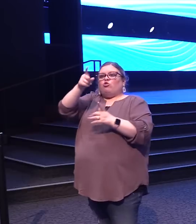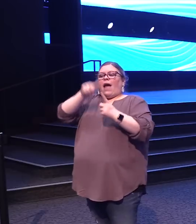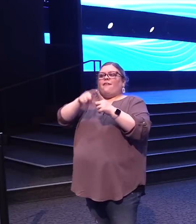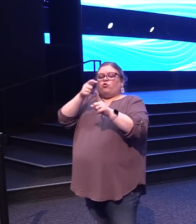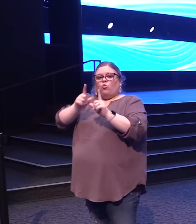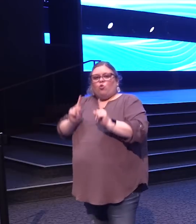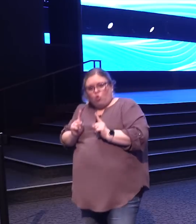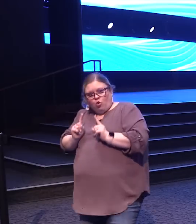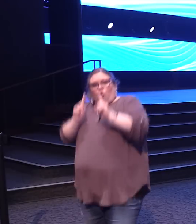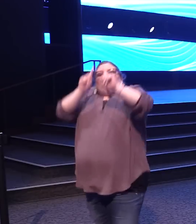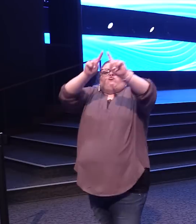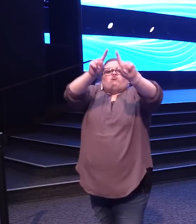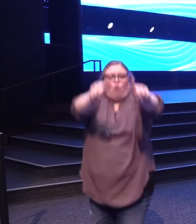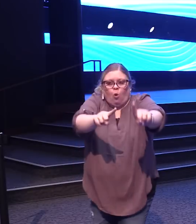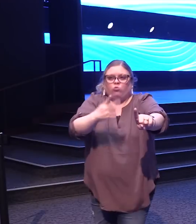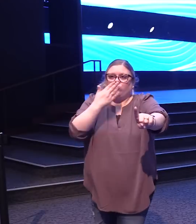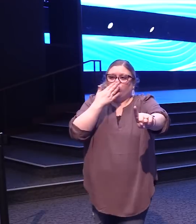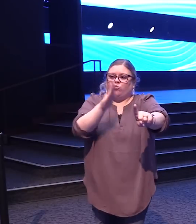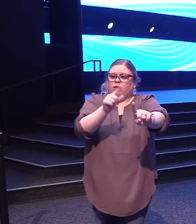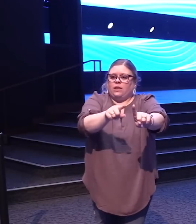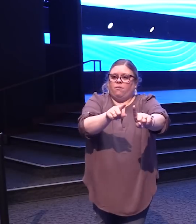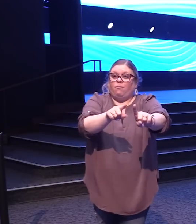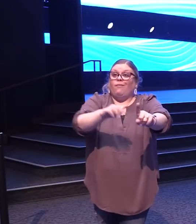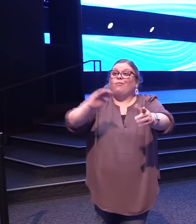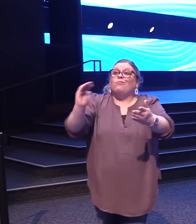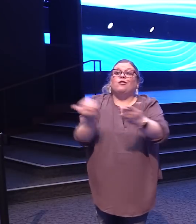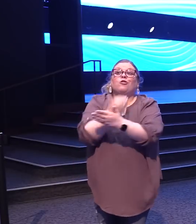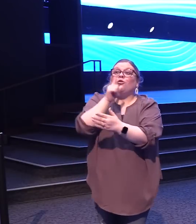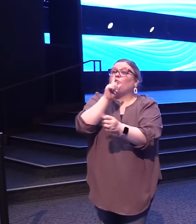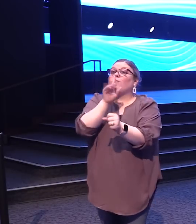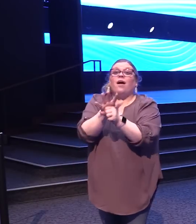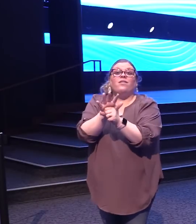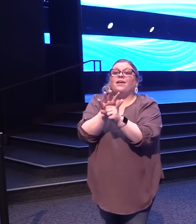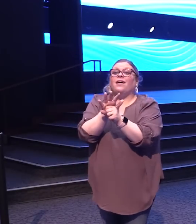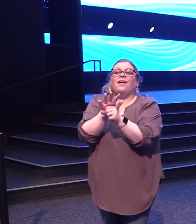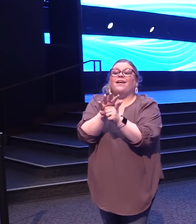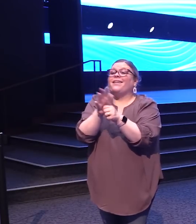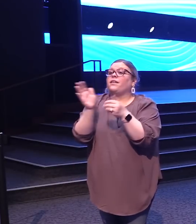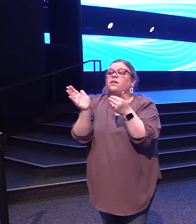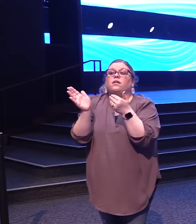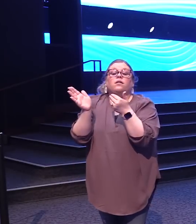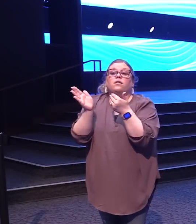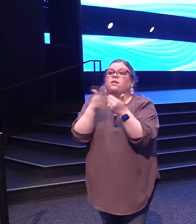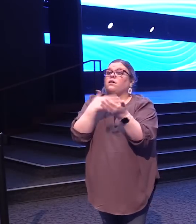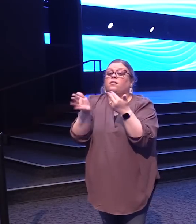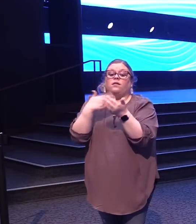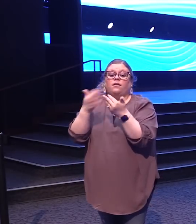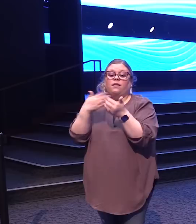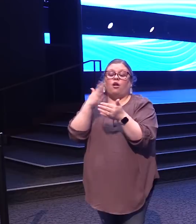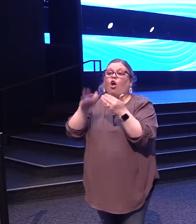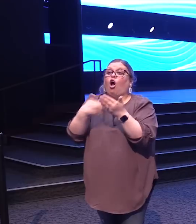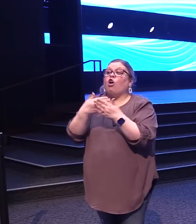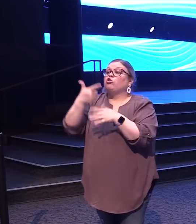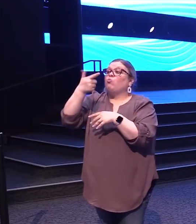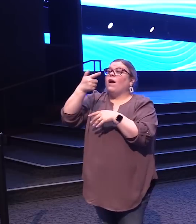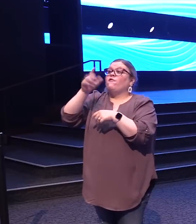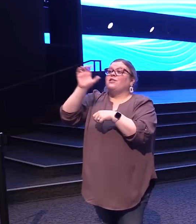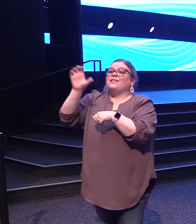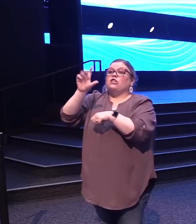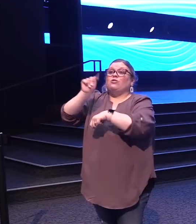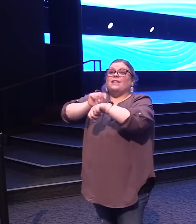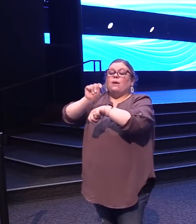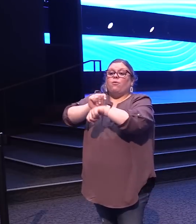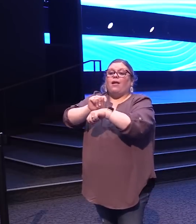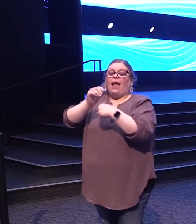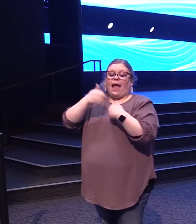to Jerusalem, right? But in the new covenant, every single 21st century temple has been